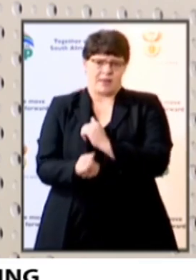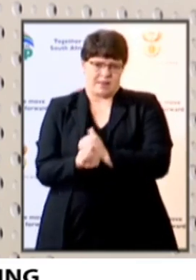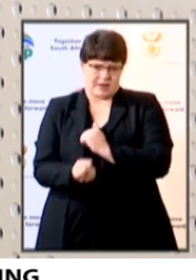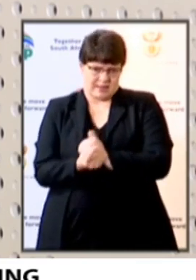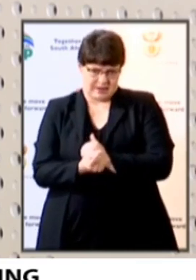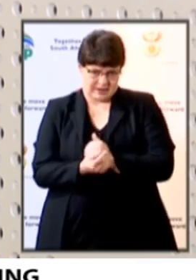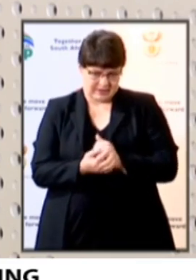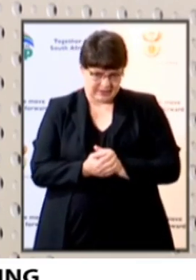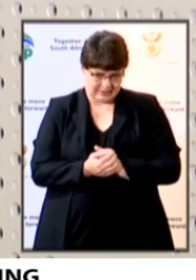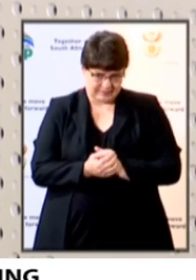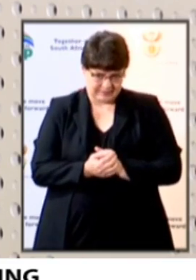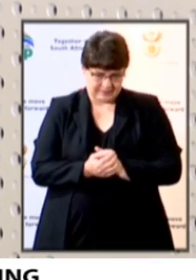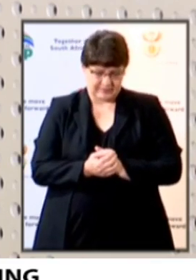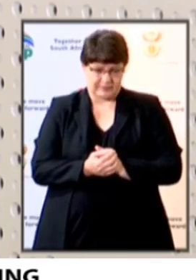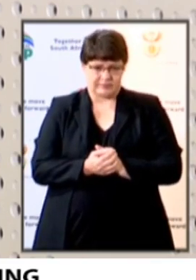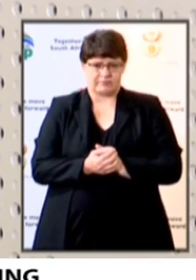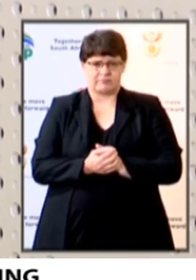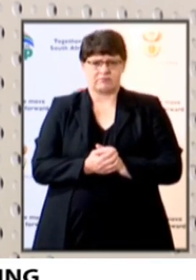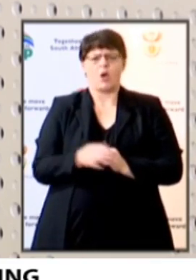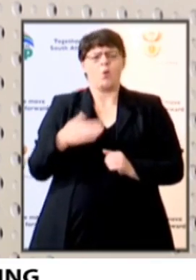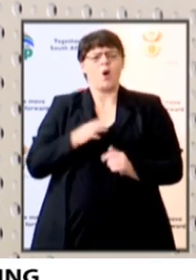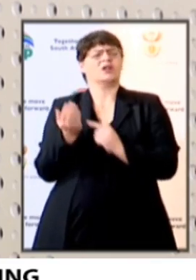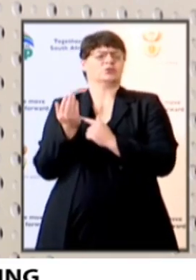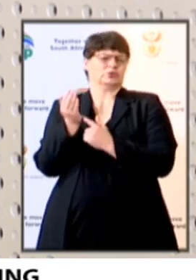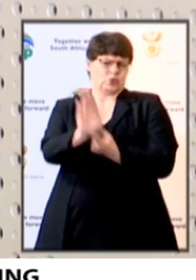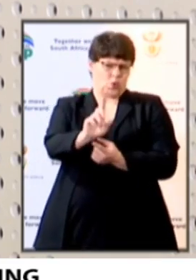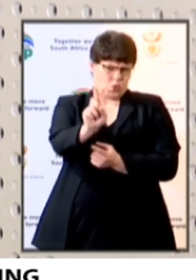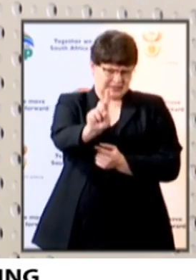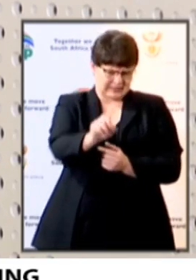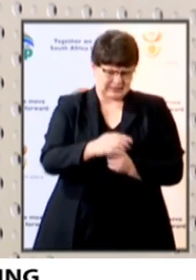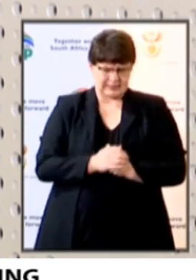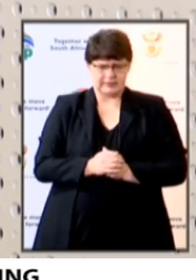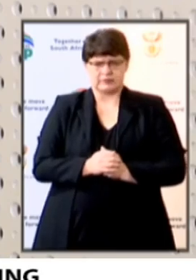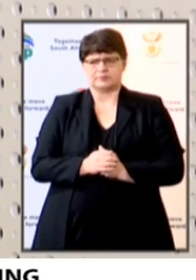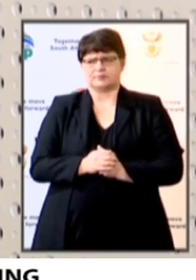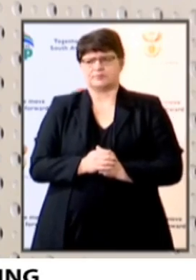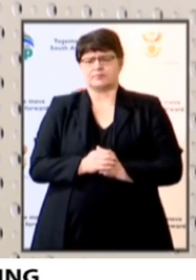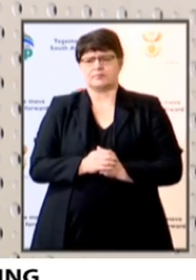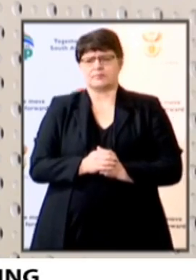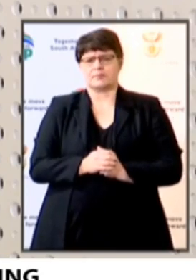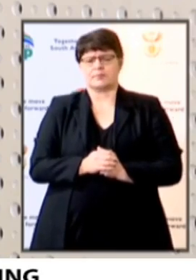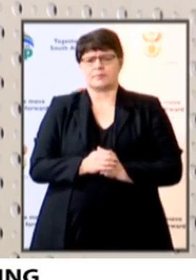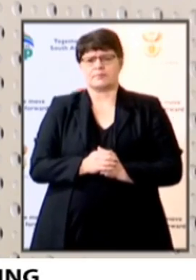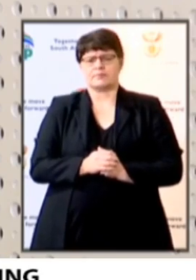But let me just show you also where